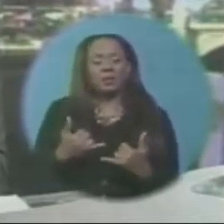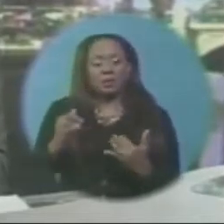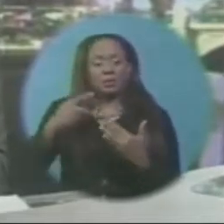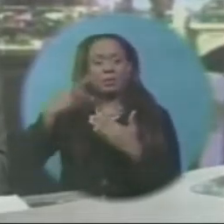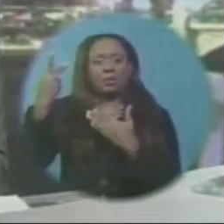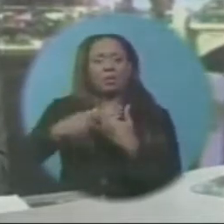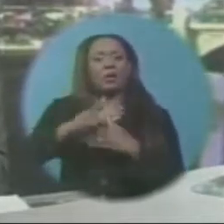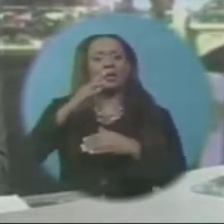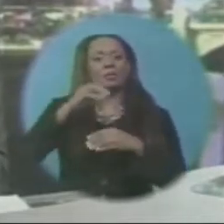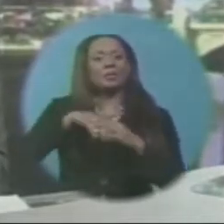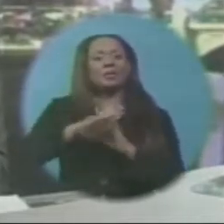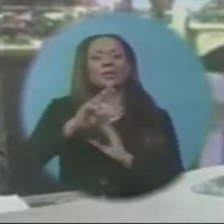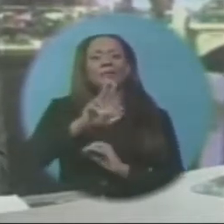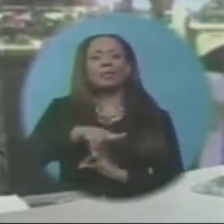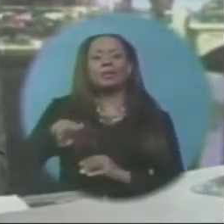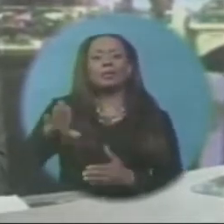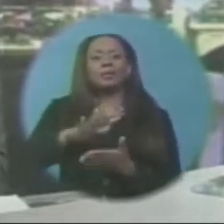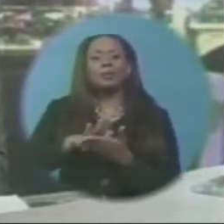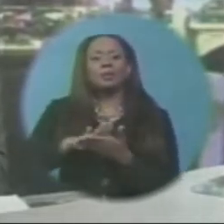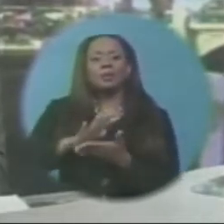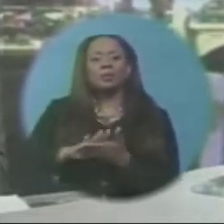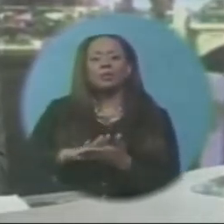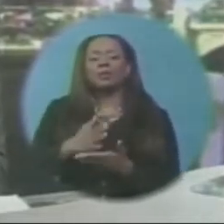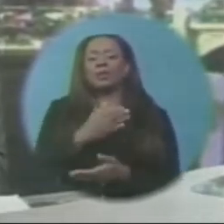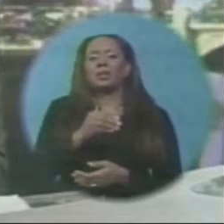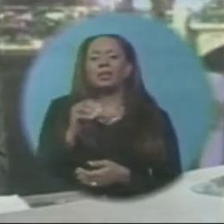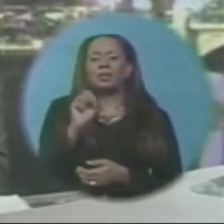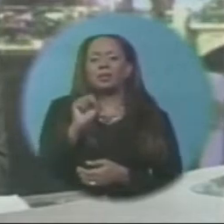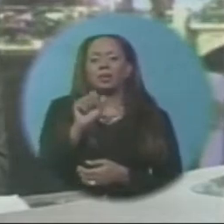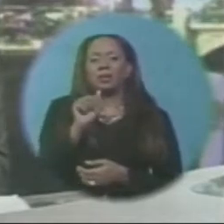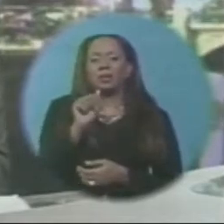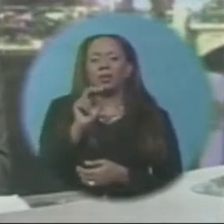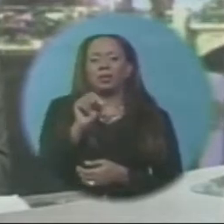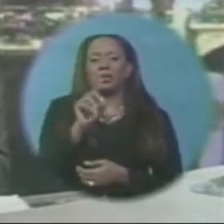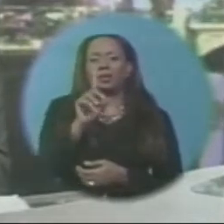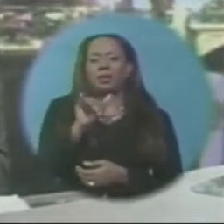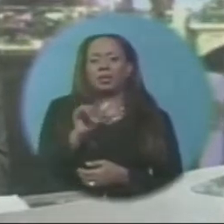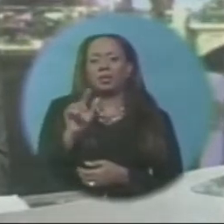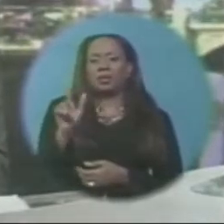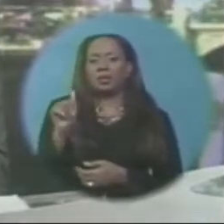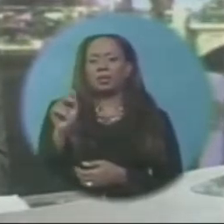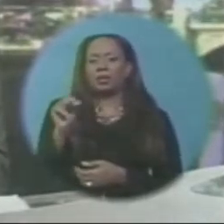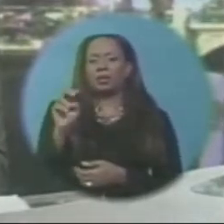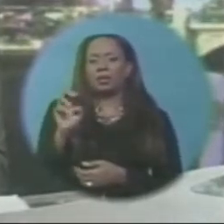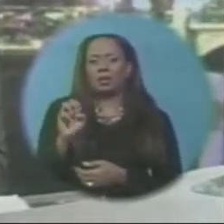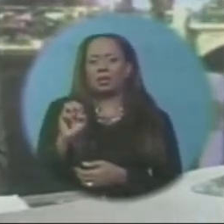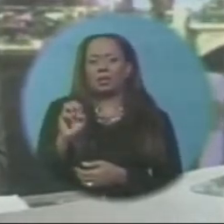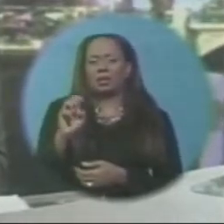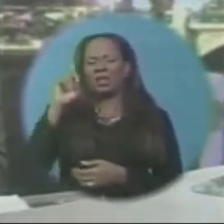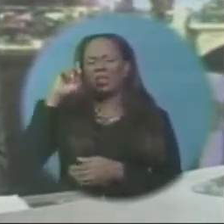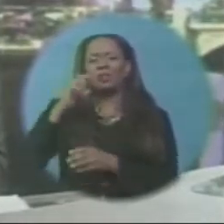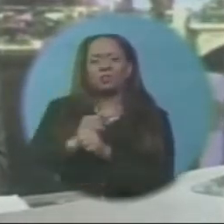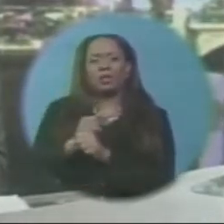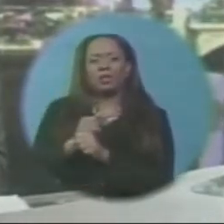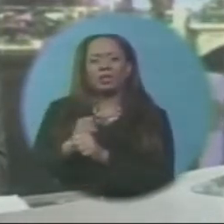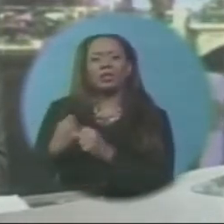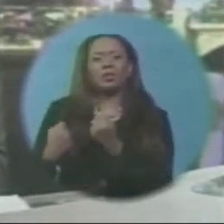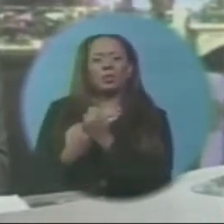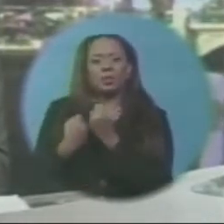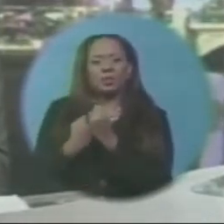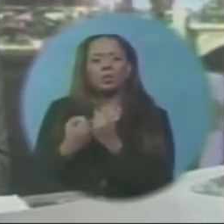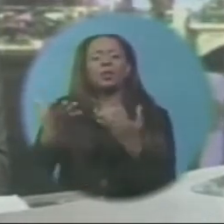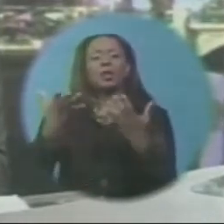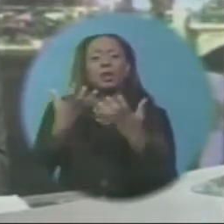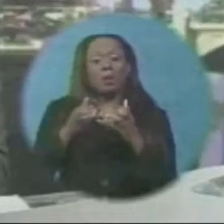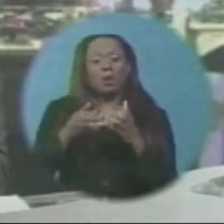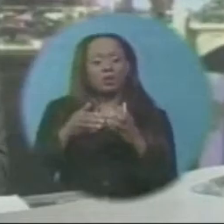schools and the program is being funded by the Sandy Lane Charitable Trust. Mr. Reid says they want to extend the program to primary schools